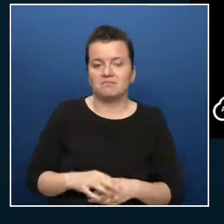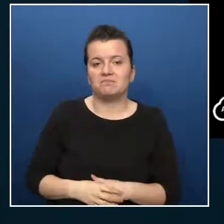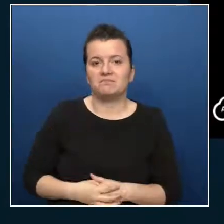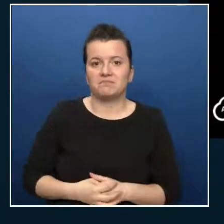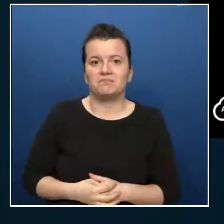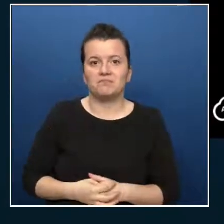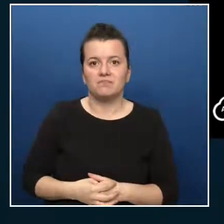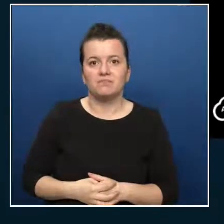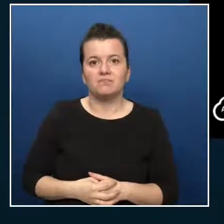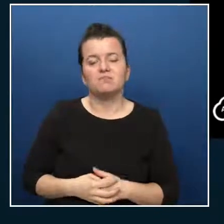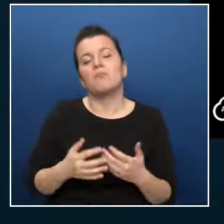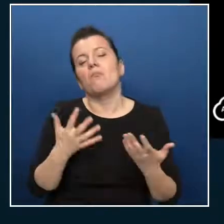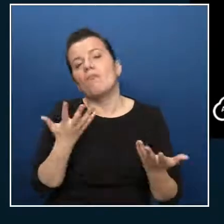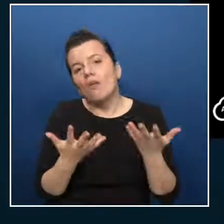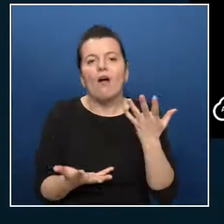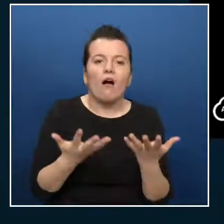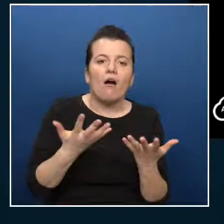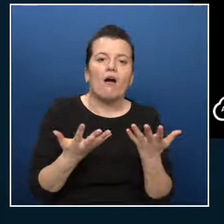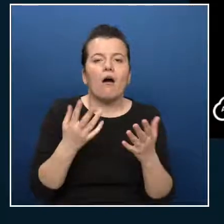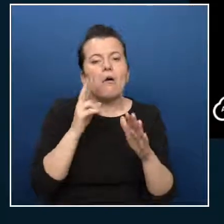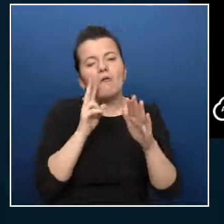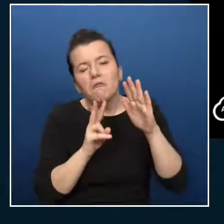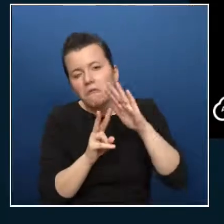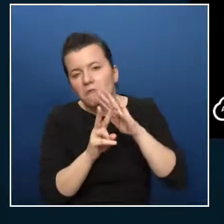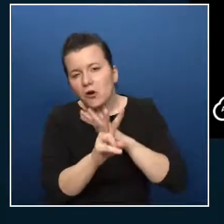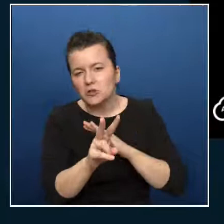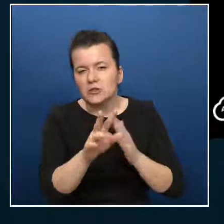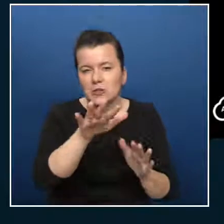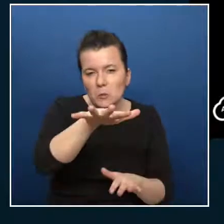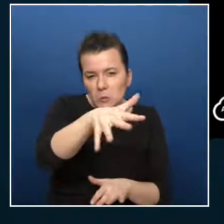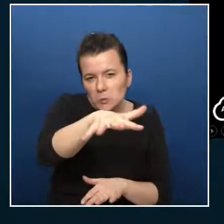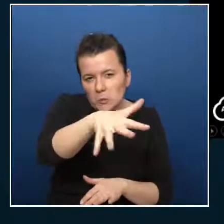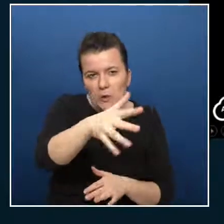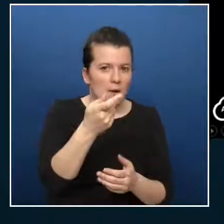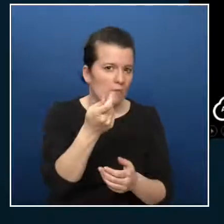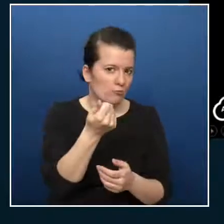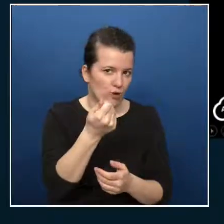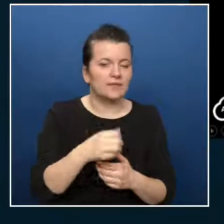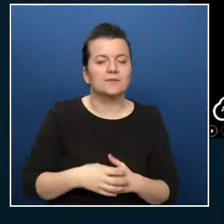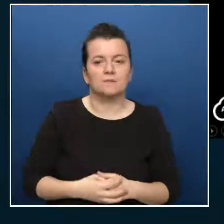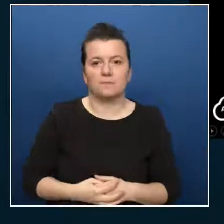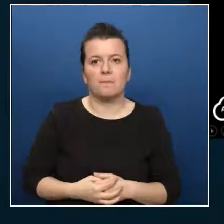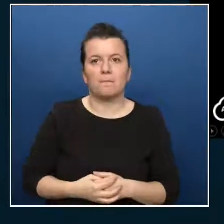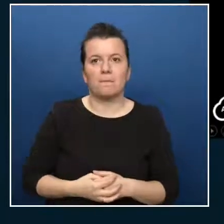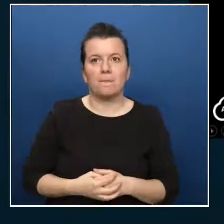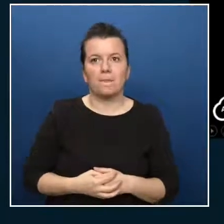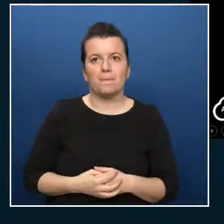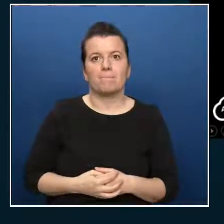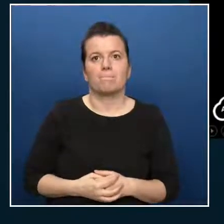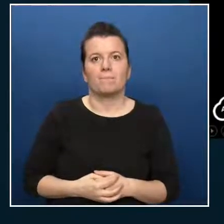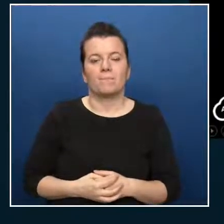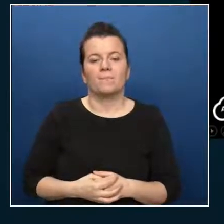of costs that you will have when you have your services in the cloud. And also there's also